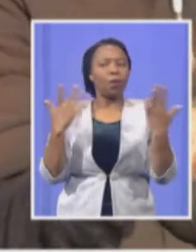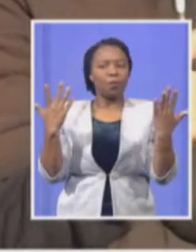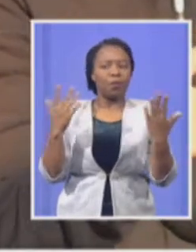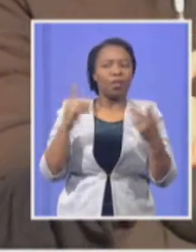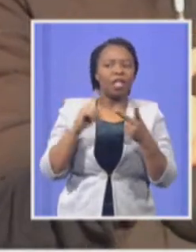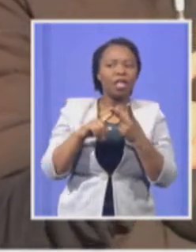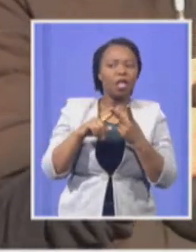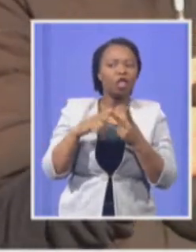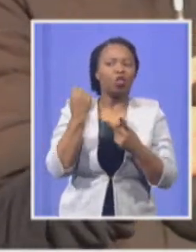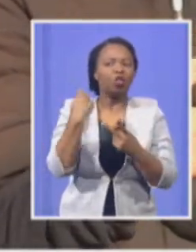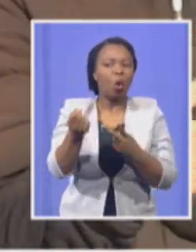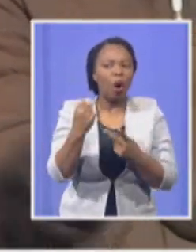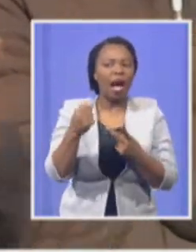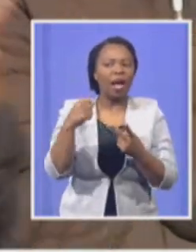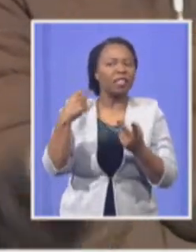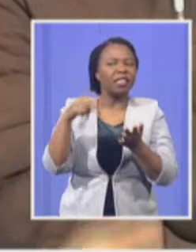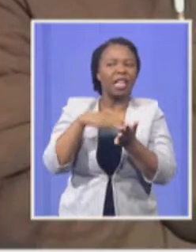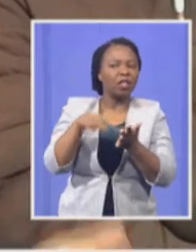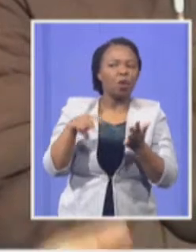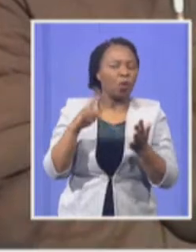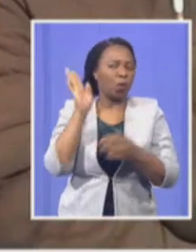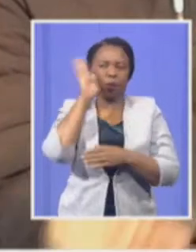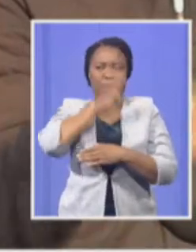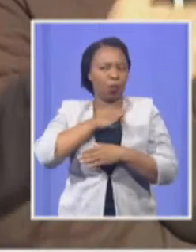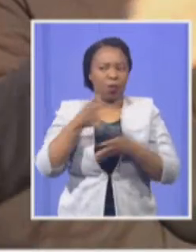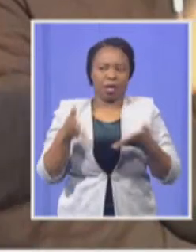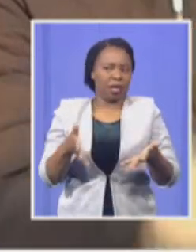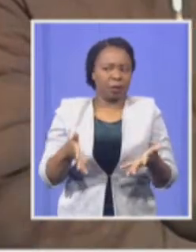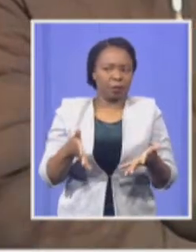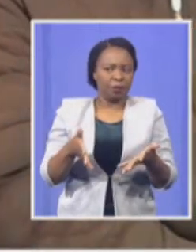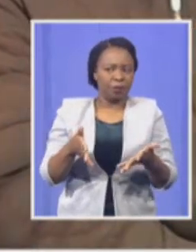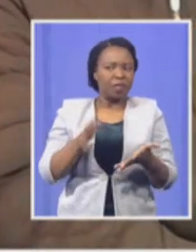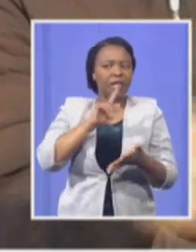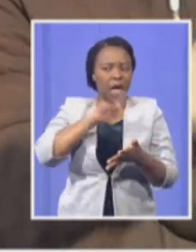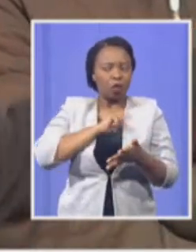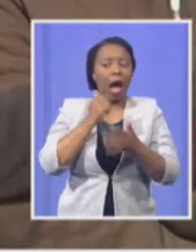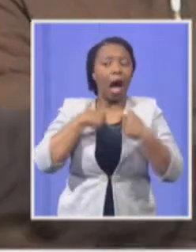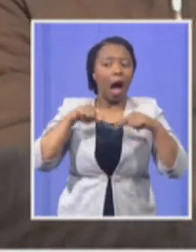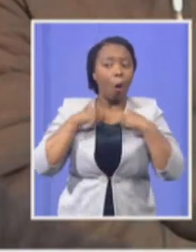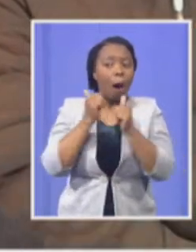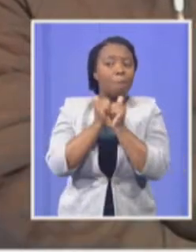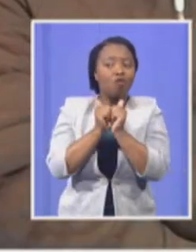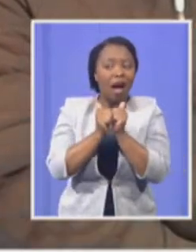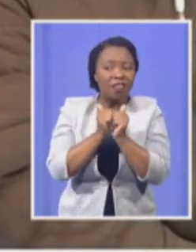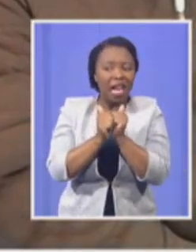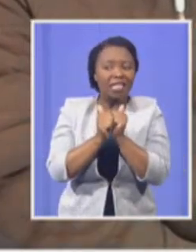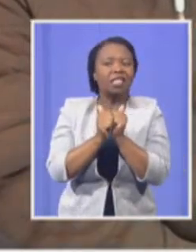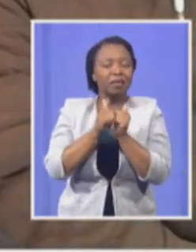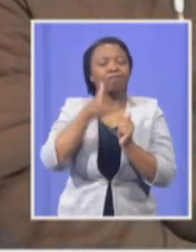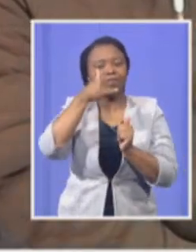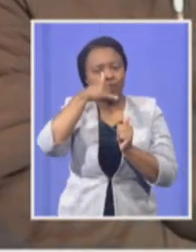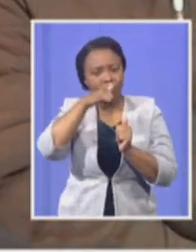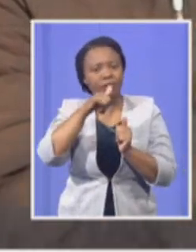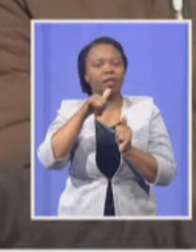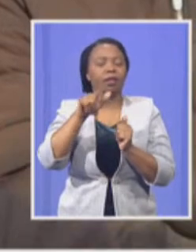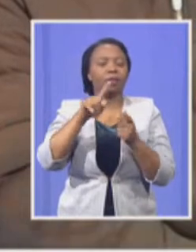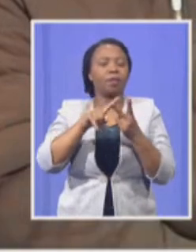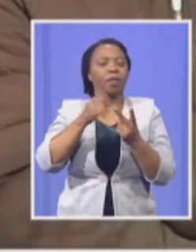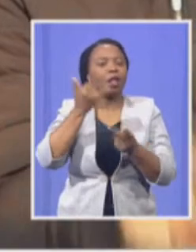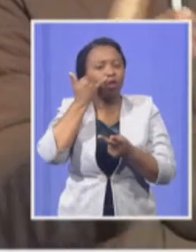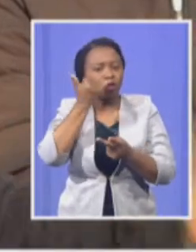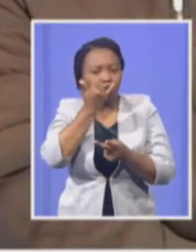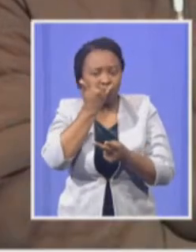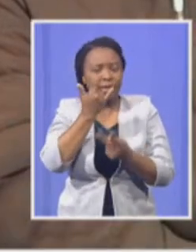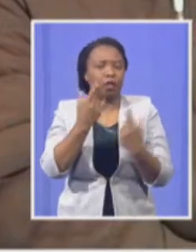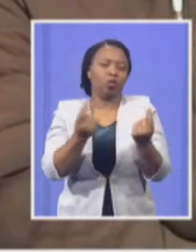and whatnot. We don't have those things. Hence, Abu Putbetu, they turn into drugs. Crystal meth,